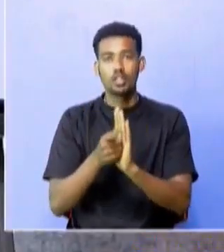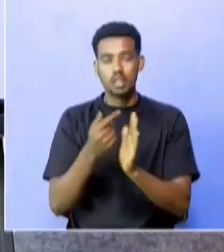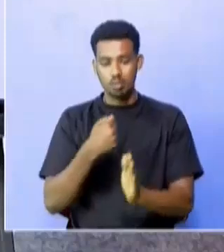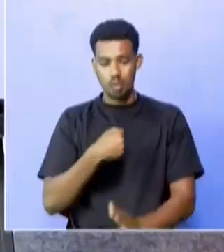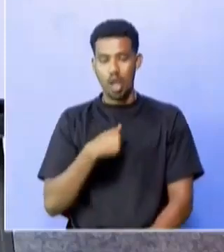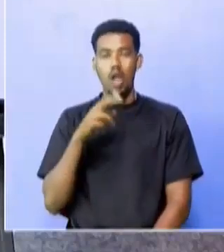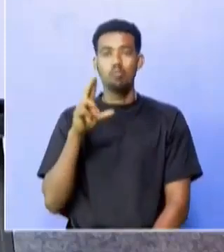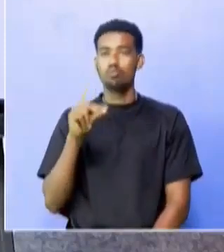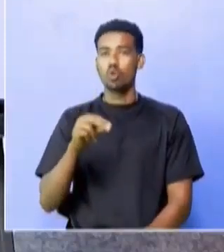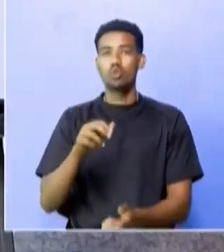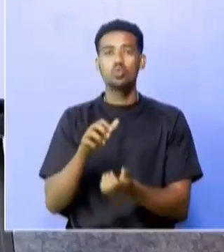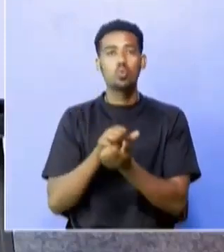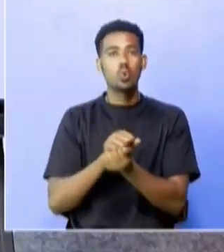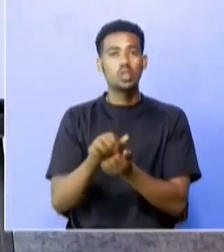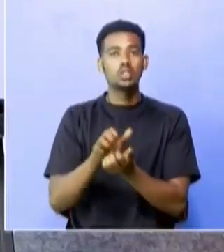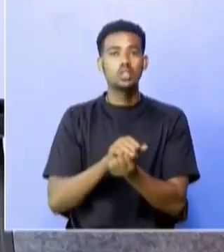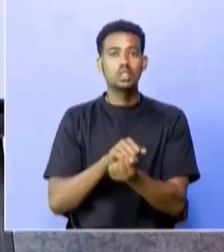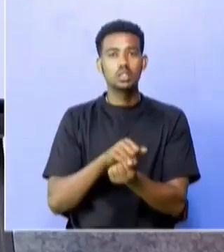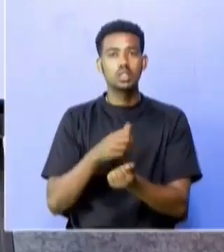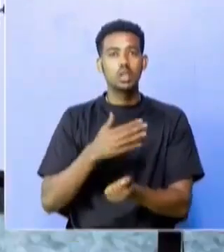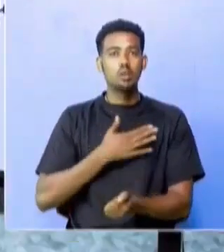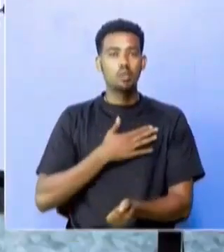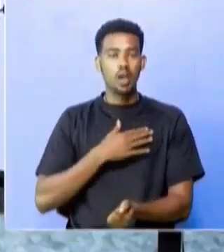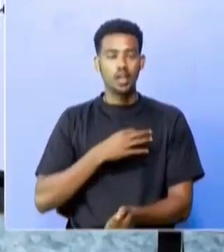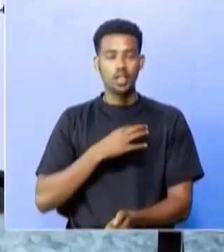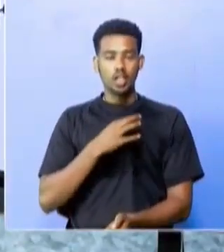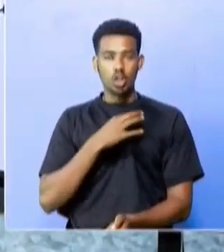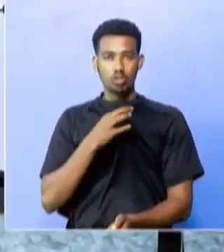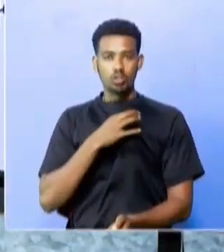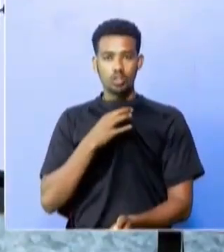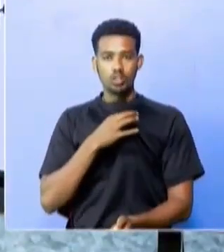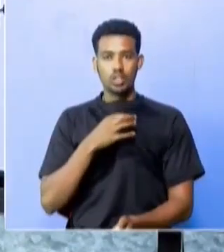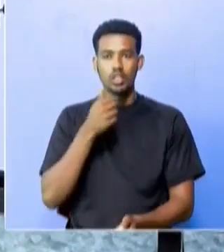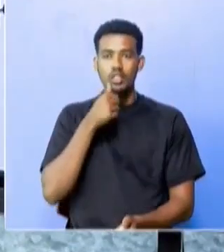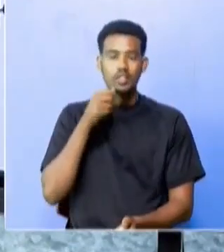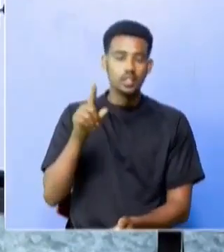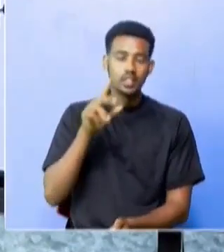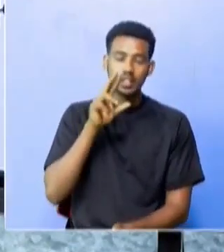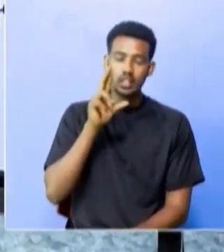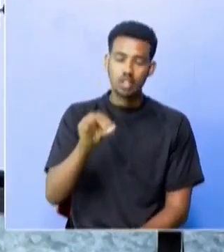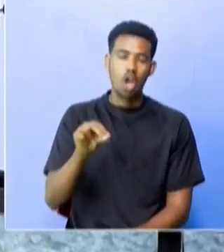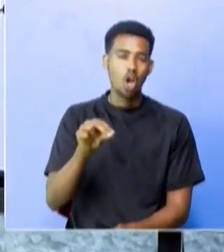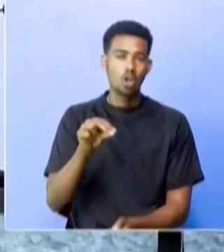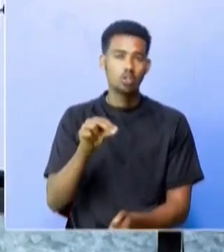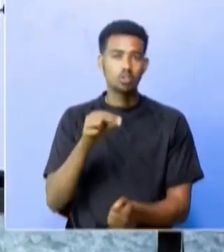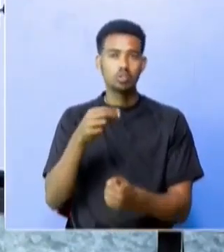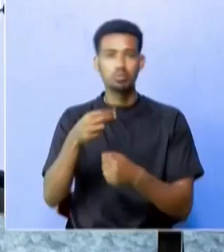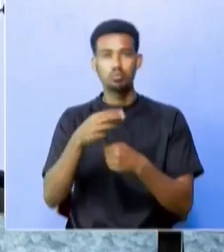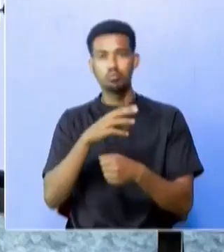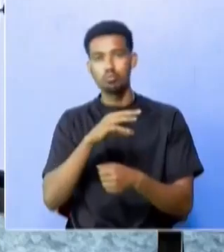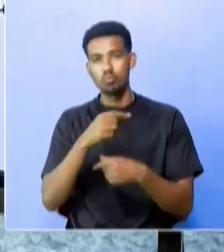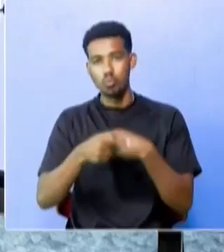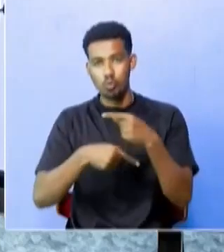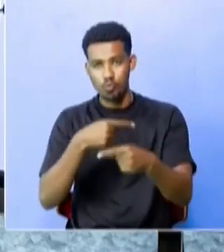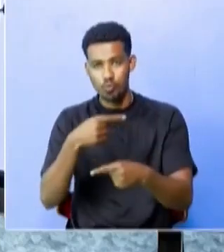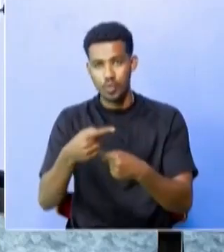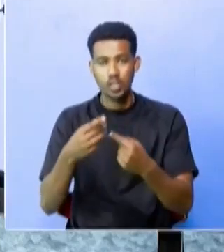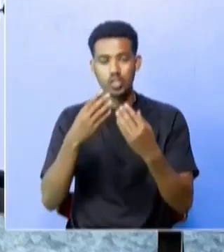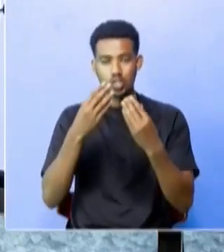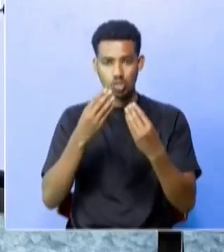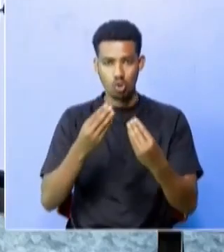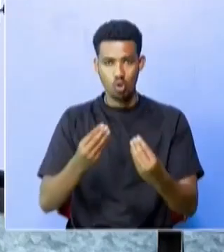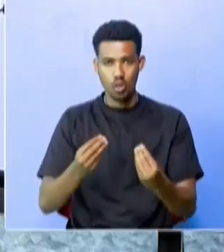not washing my clothes. She's not moving slowly. You